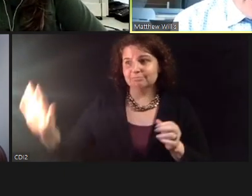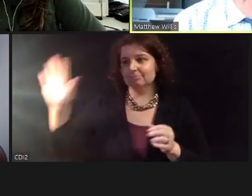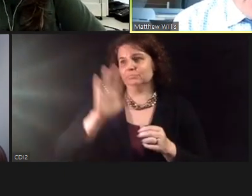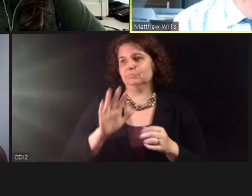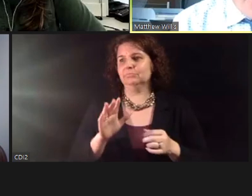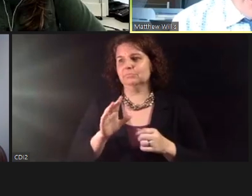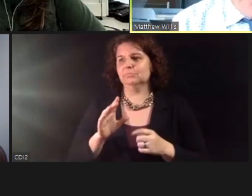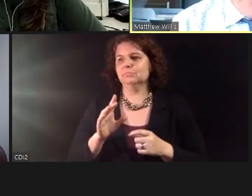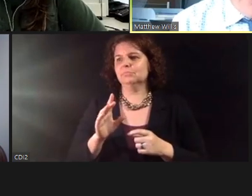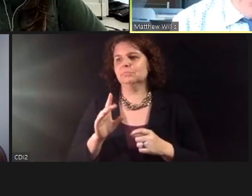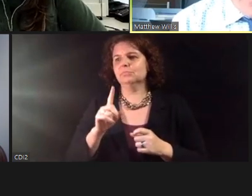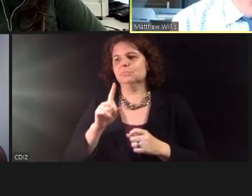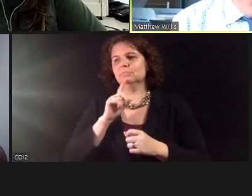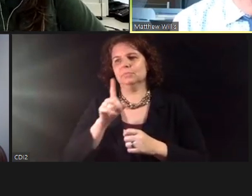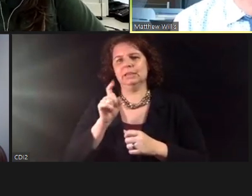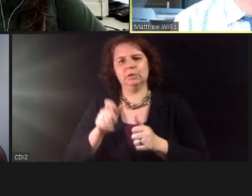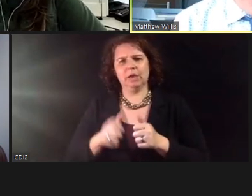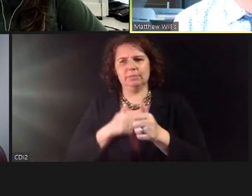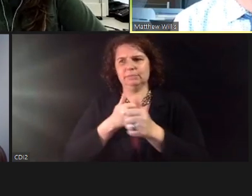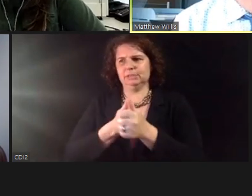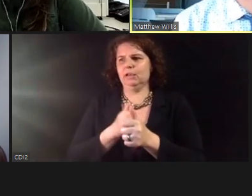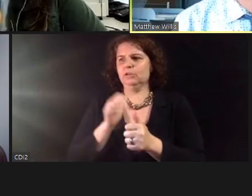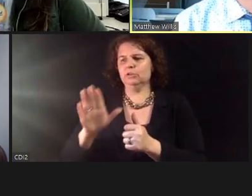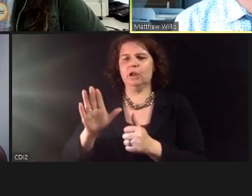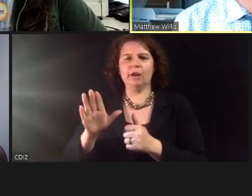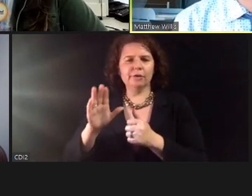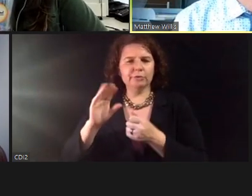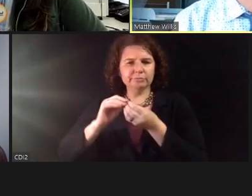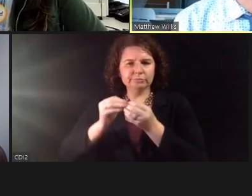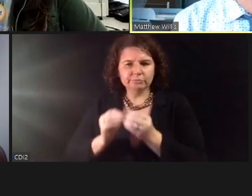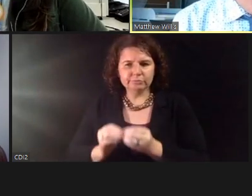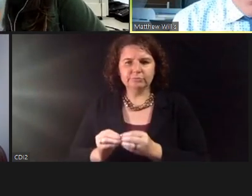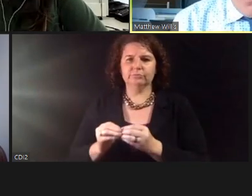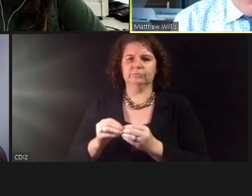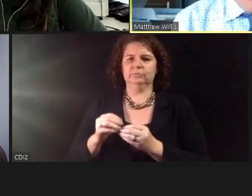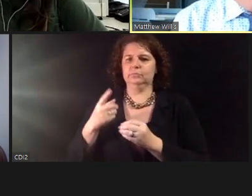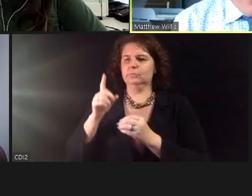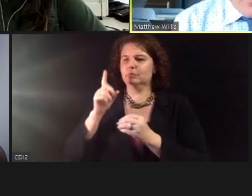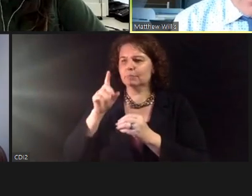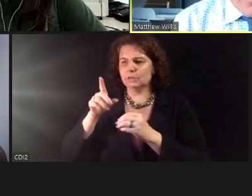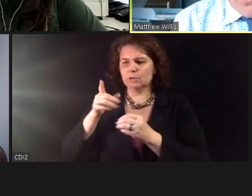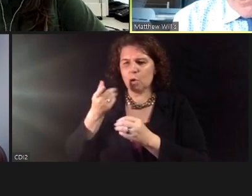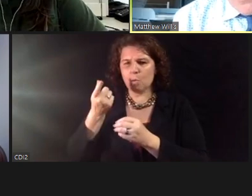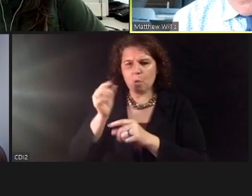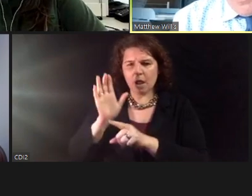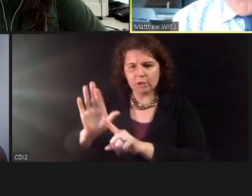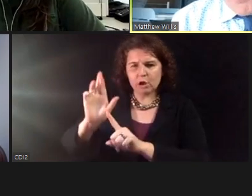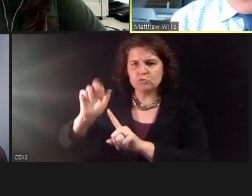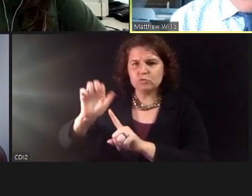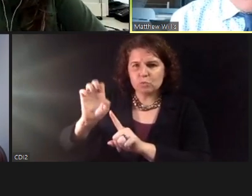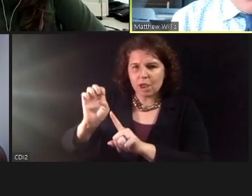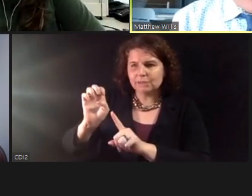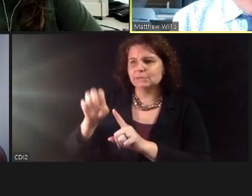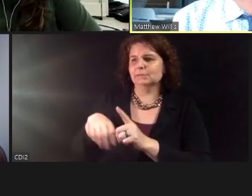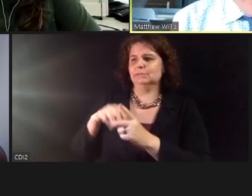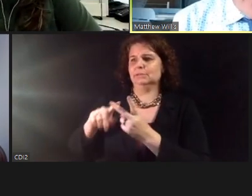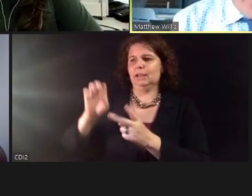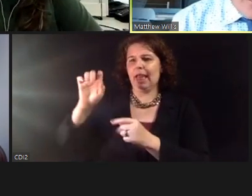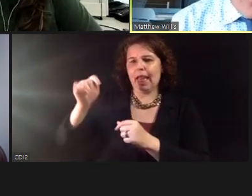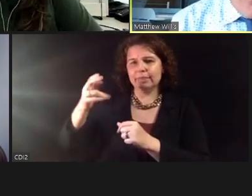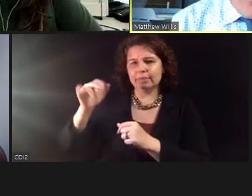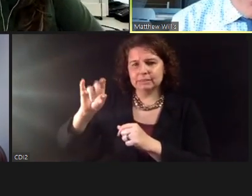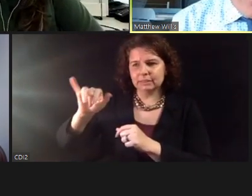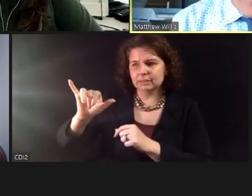ethnicity to make sure that our strategies are aligned with the communities that are most vulnerable. But it is